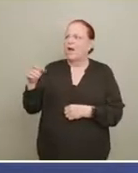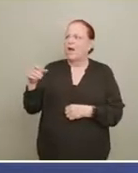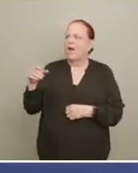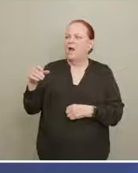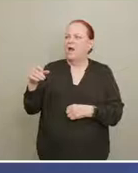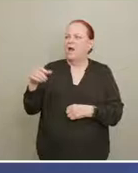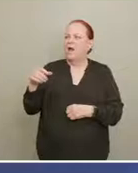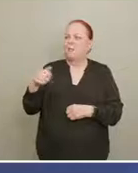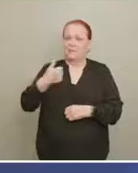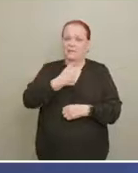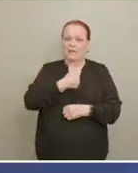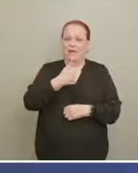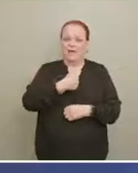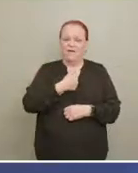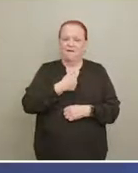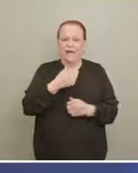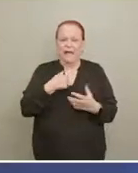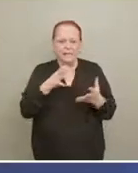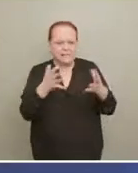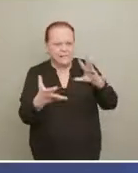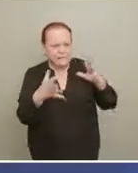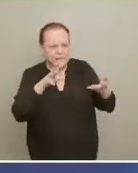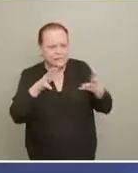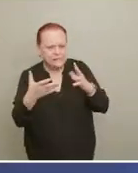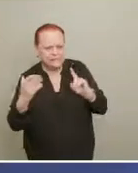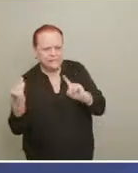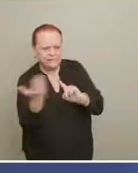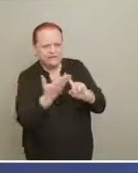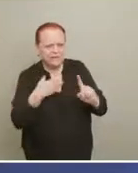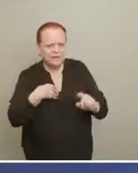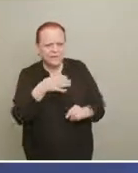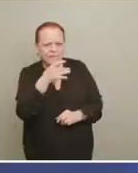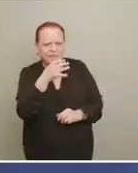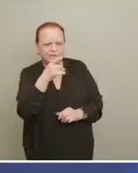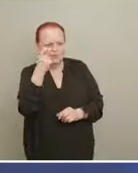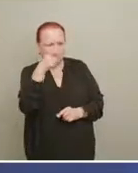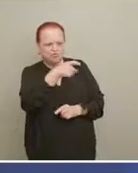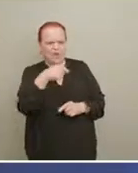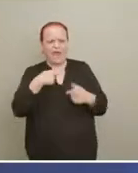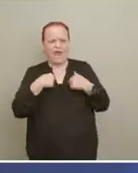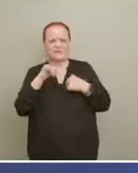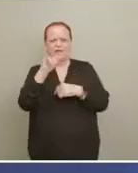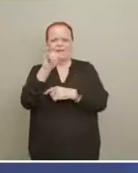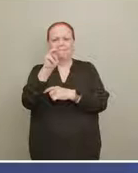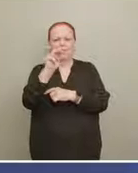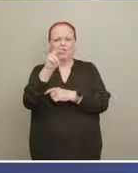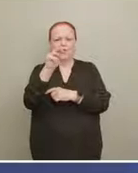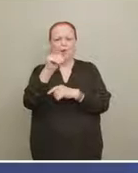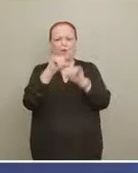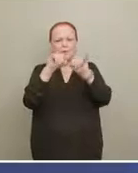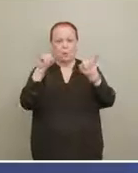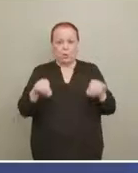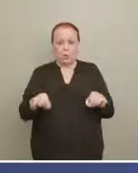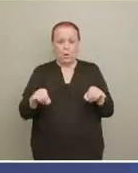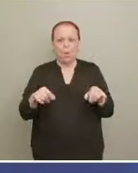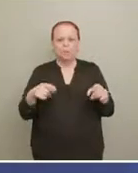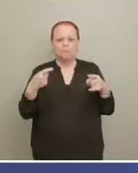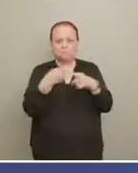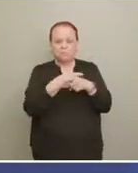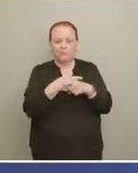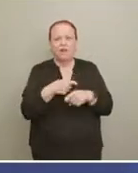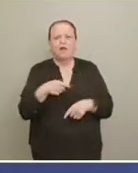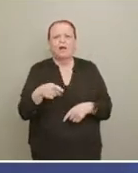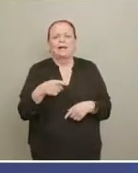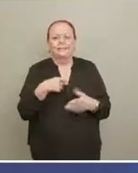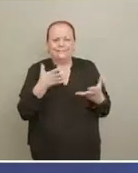Orange County convince my mom, who is elderly and immunocompromised, to get her fourth shot. And I'm happy to report that she got her fourth